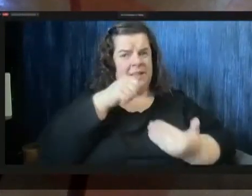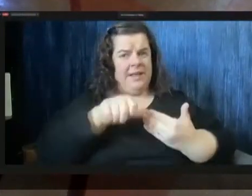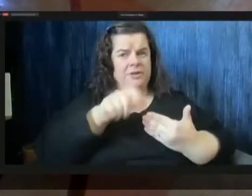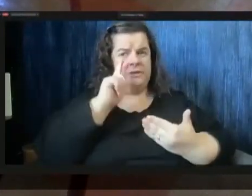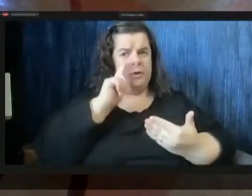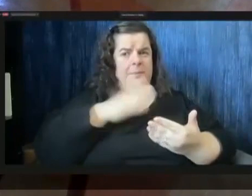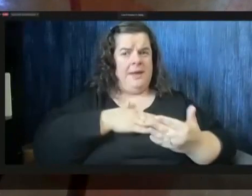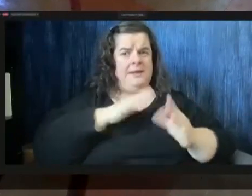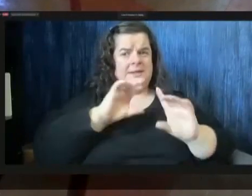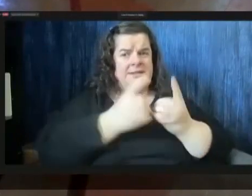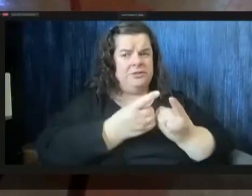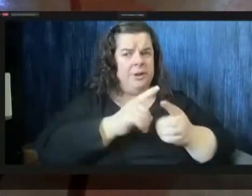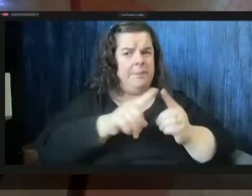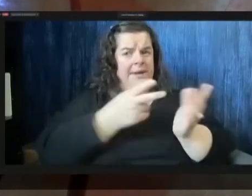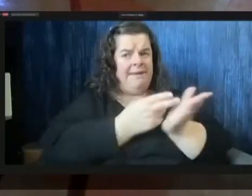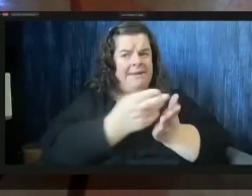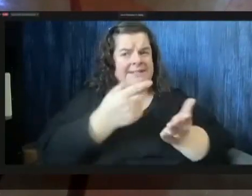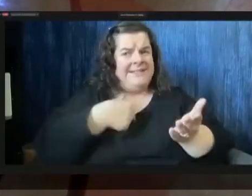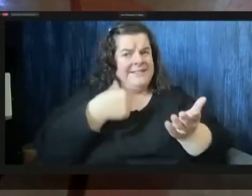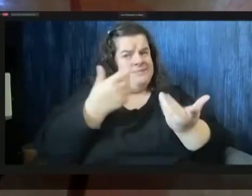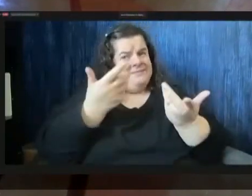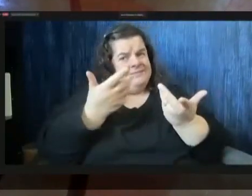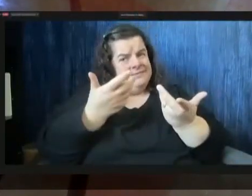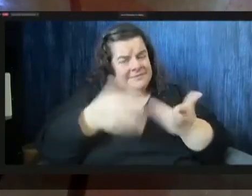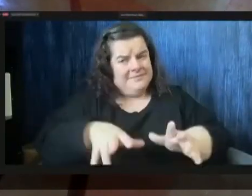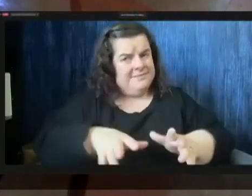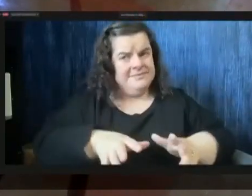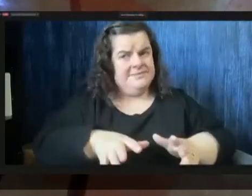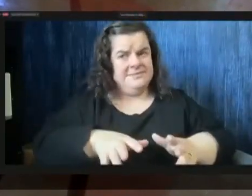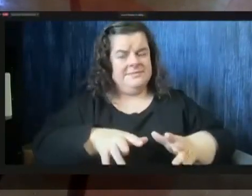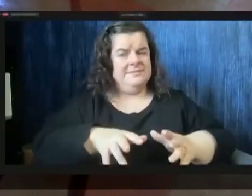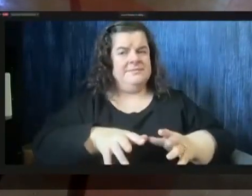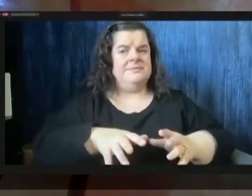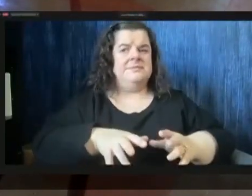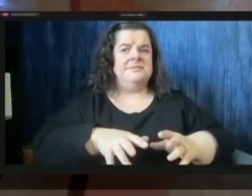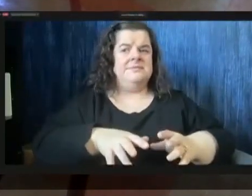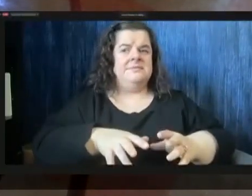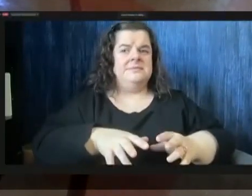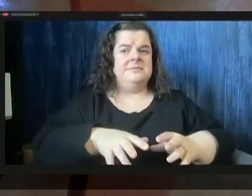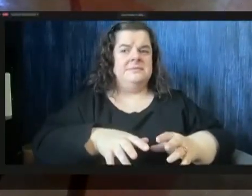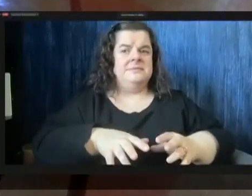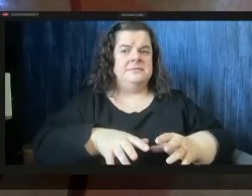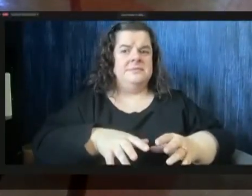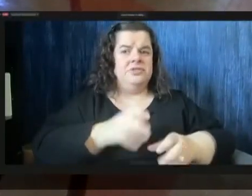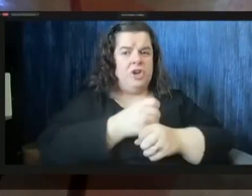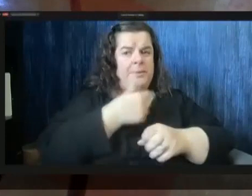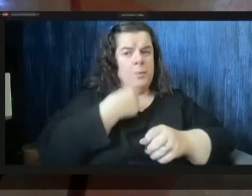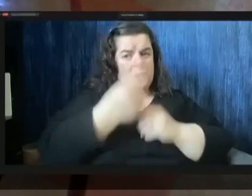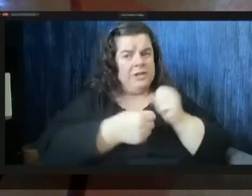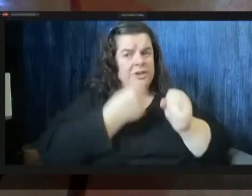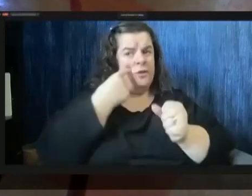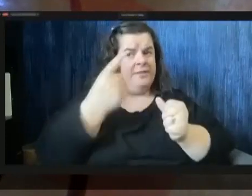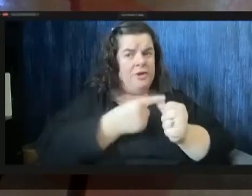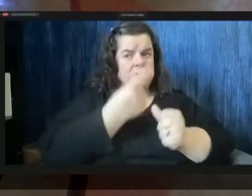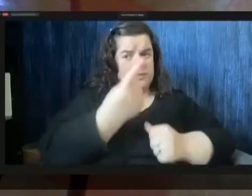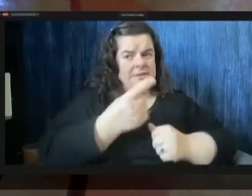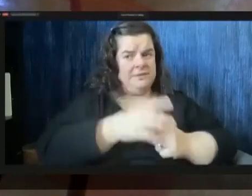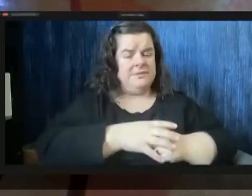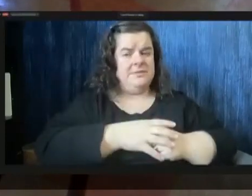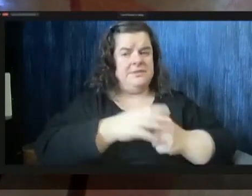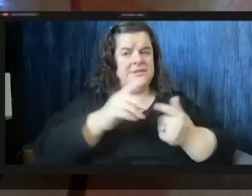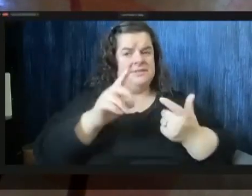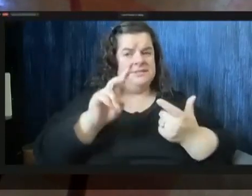district, but honestly, I was hesitant to do that. It took me probably, almost a year for the first one, and the second one a little bit